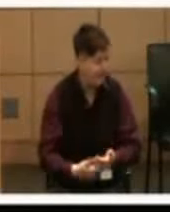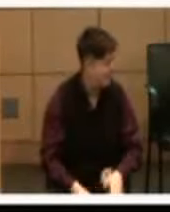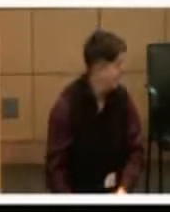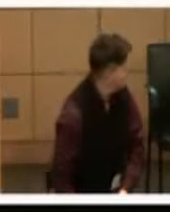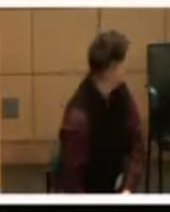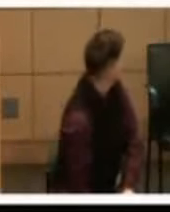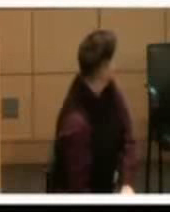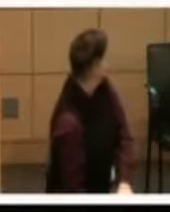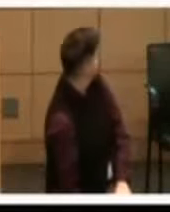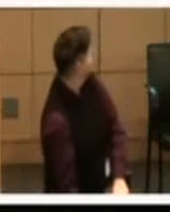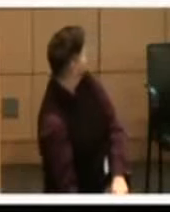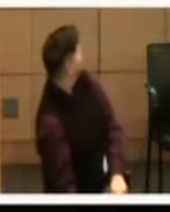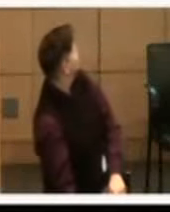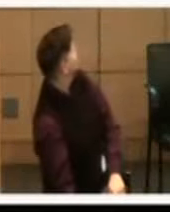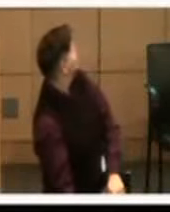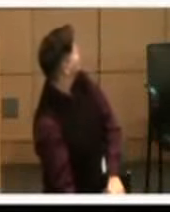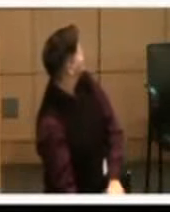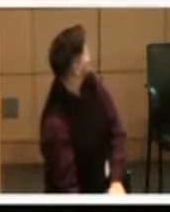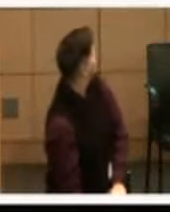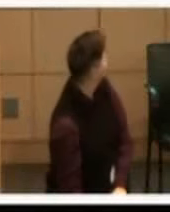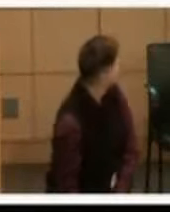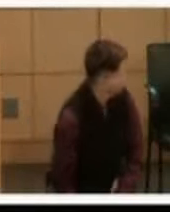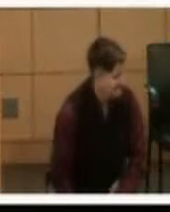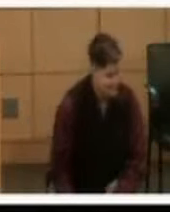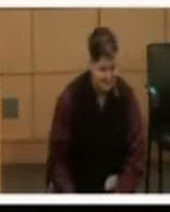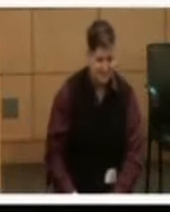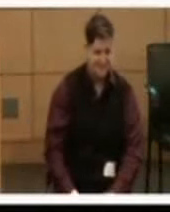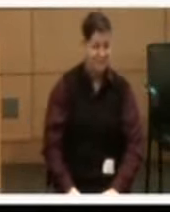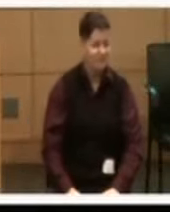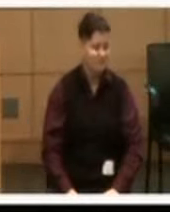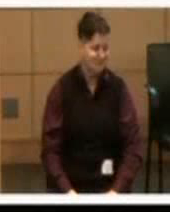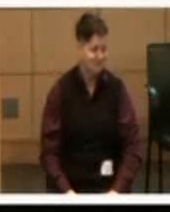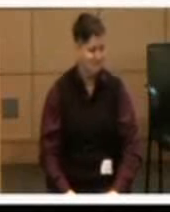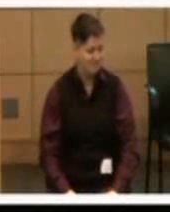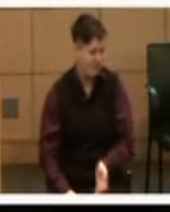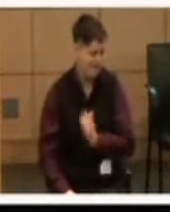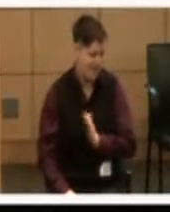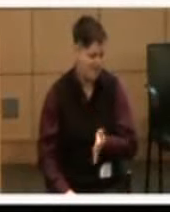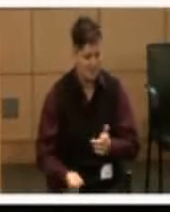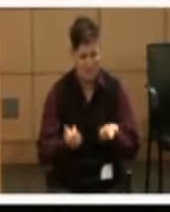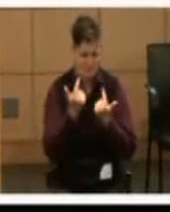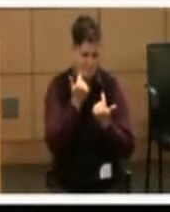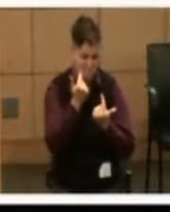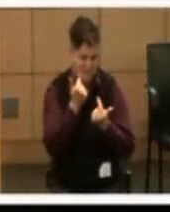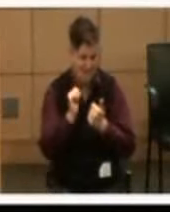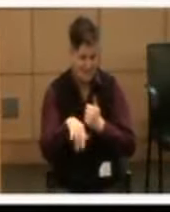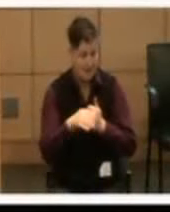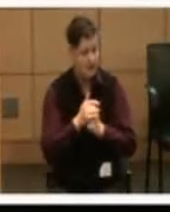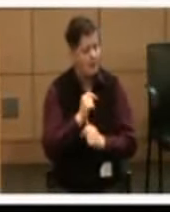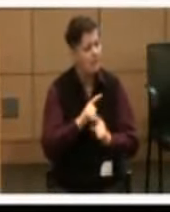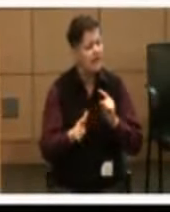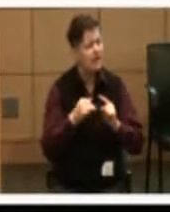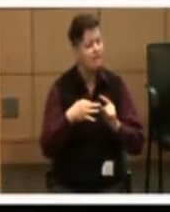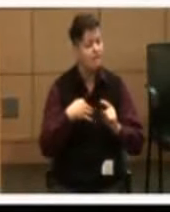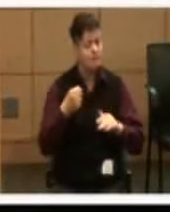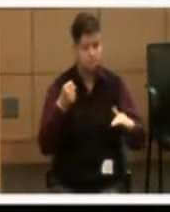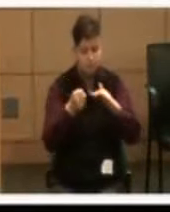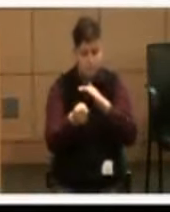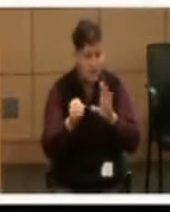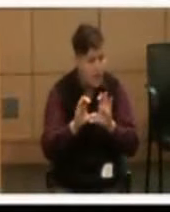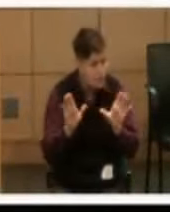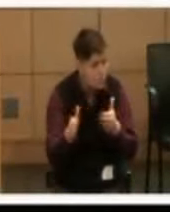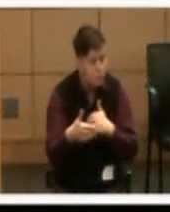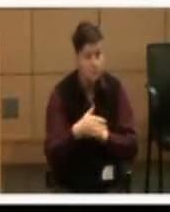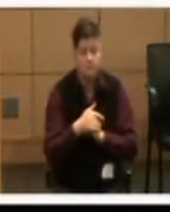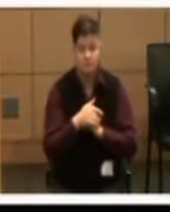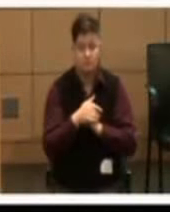thank you. So we're, you know, they're fine. But when they're placed in more difficult listening environments, such as a classroom where